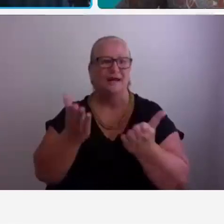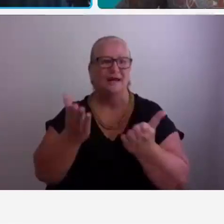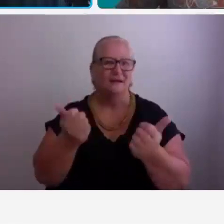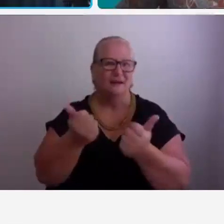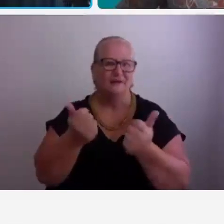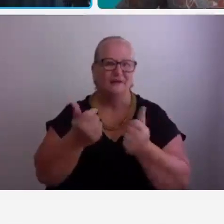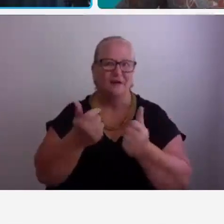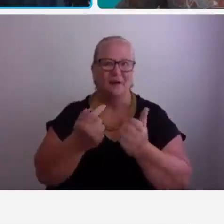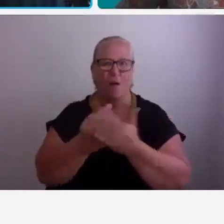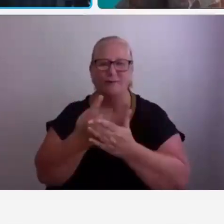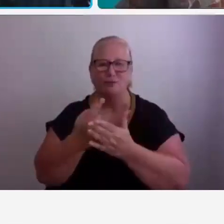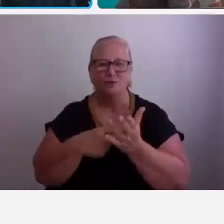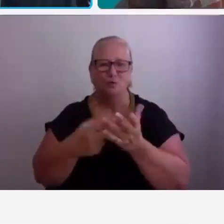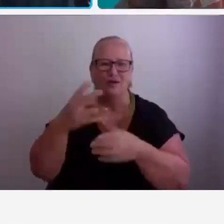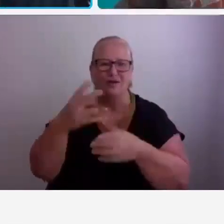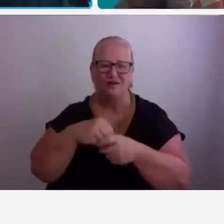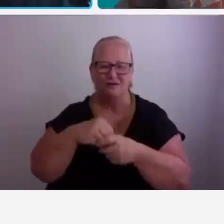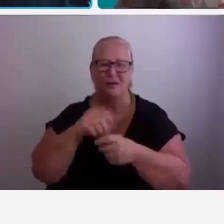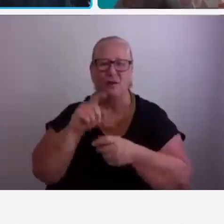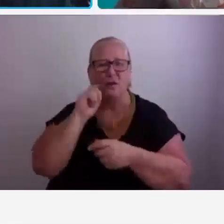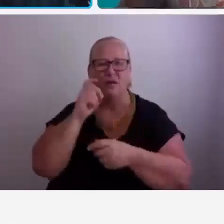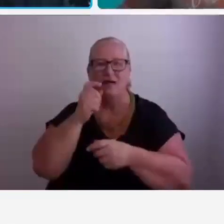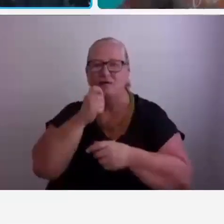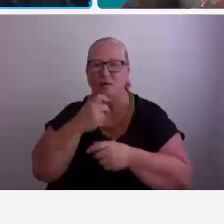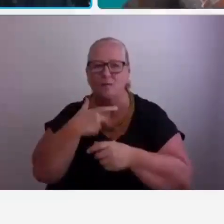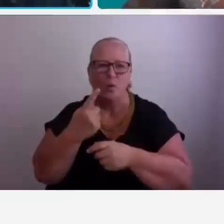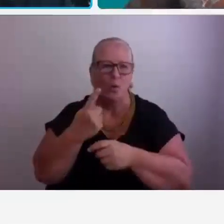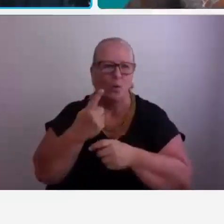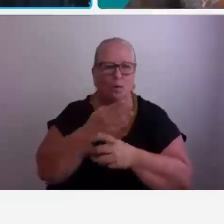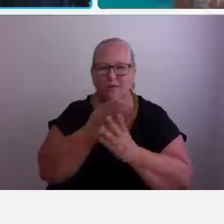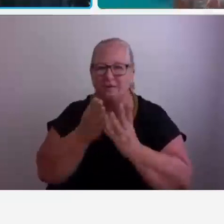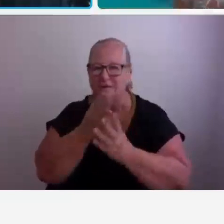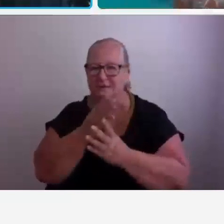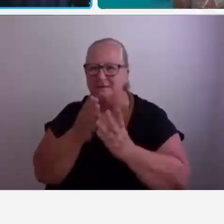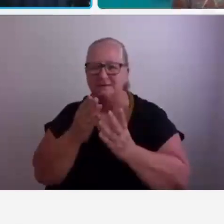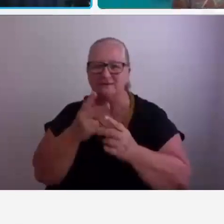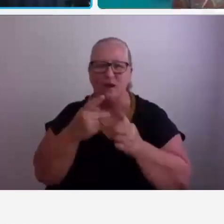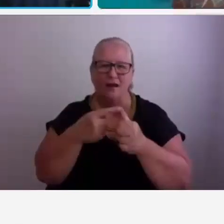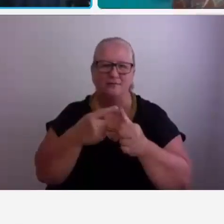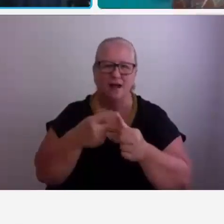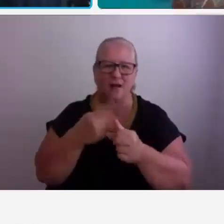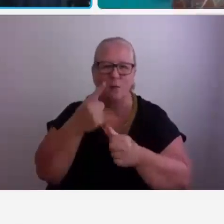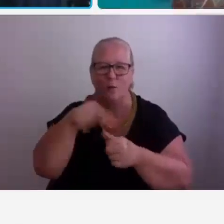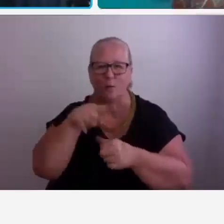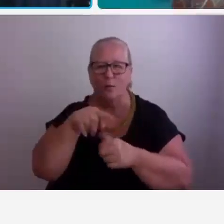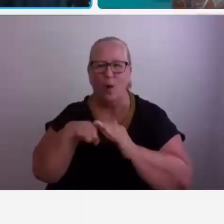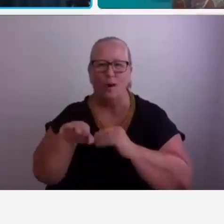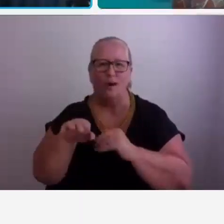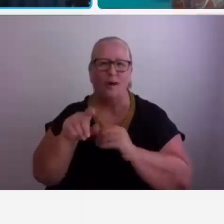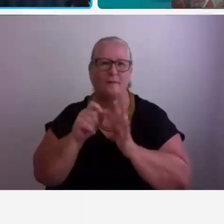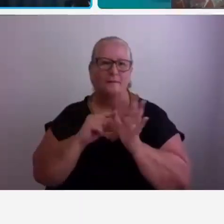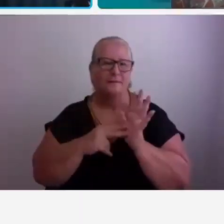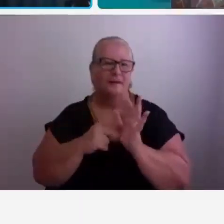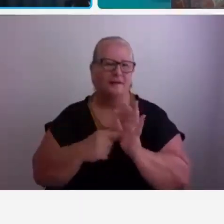of participate in the conversation as well, but we'll go to a few more of the, if that's what they want, we'll go to a few more questions for Mark.